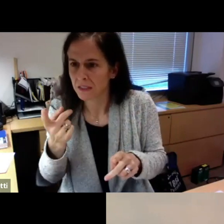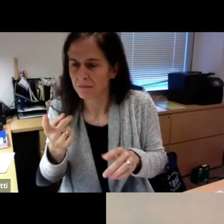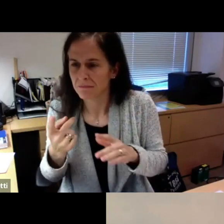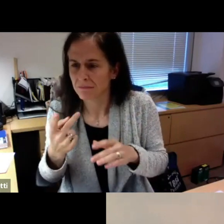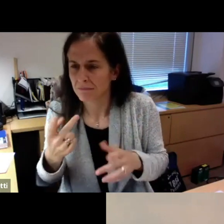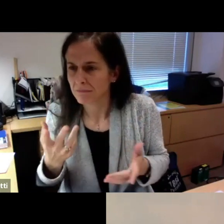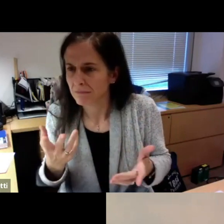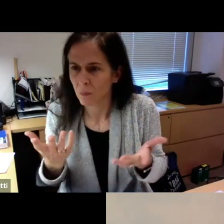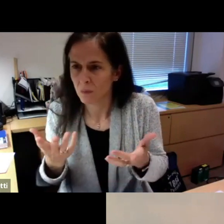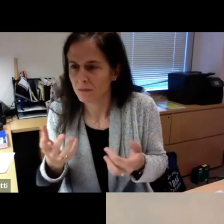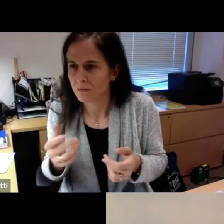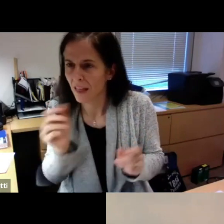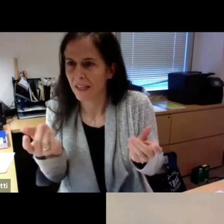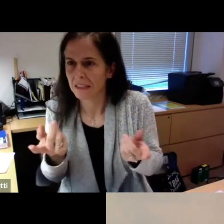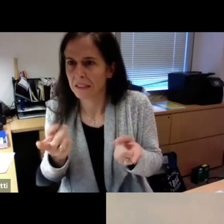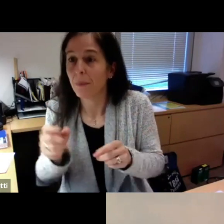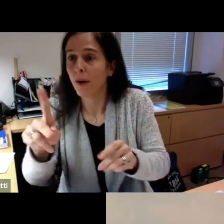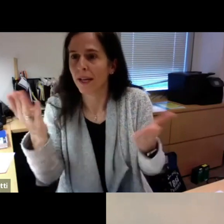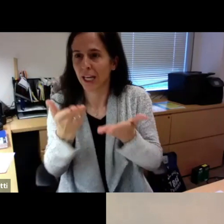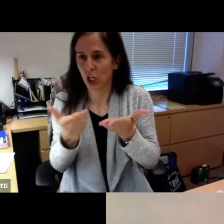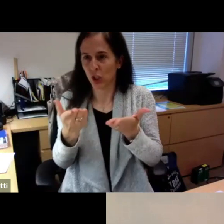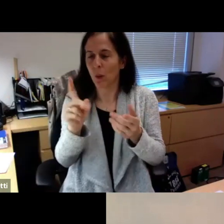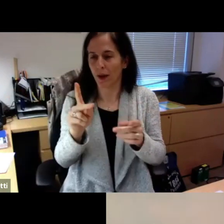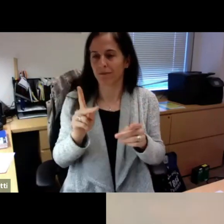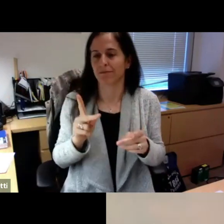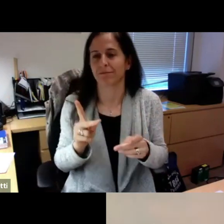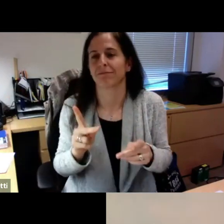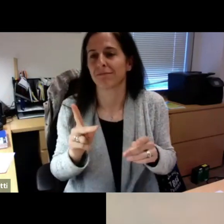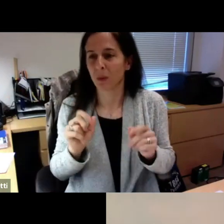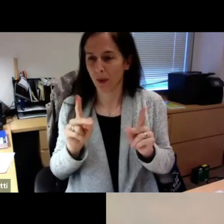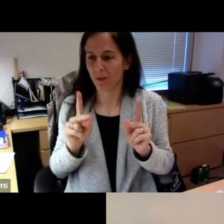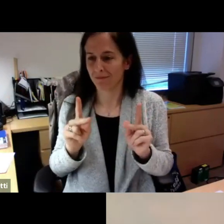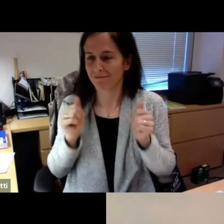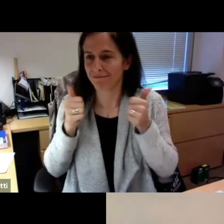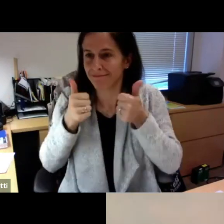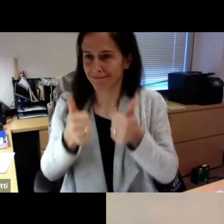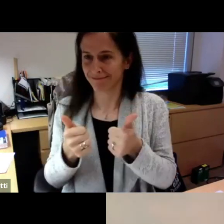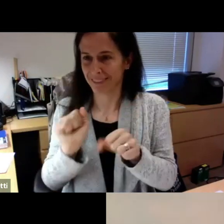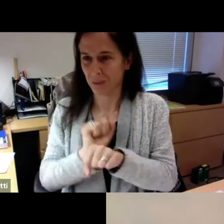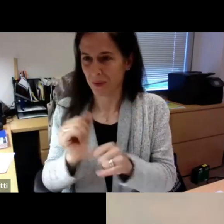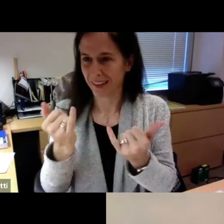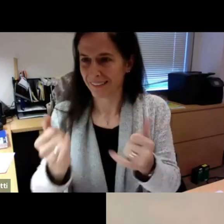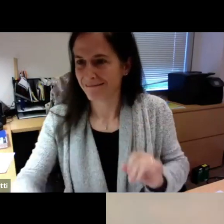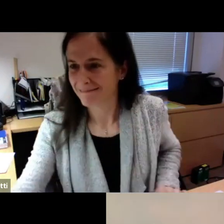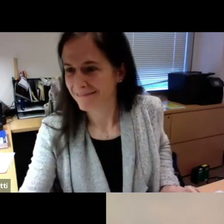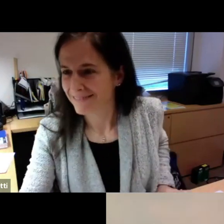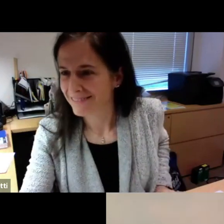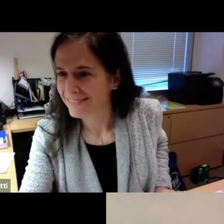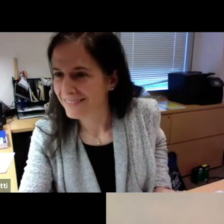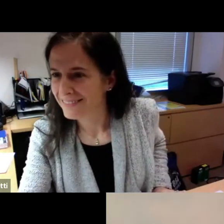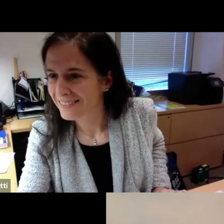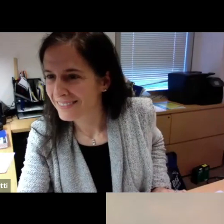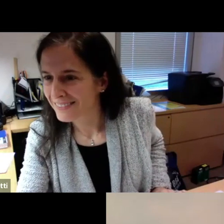So I have assigned panelist role to the captioner. I'm not sure if it's working. Oh, yes. Okay,